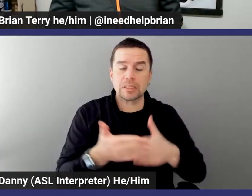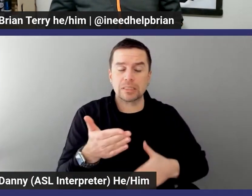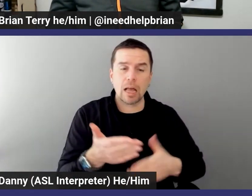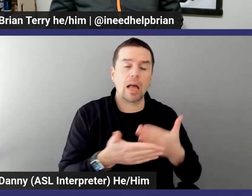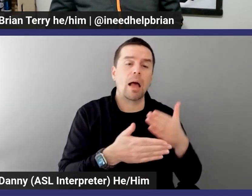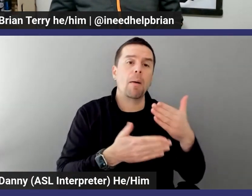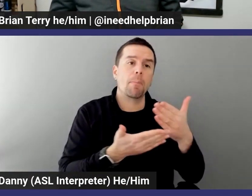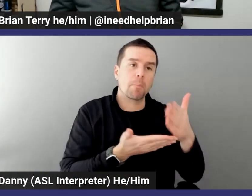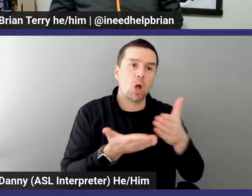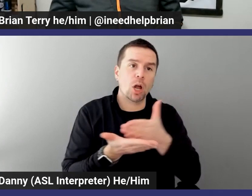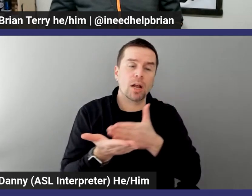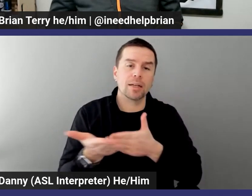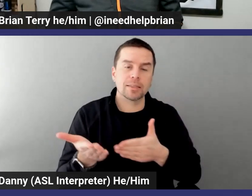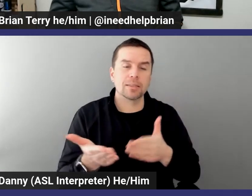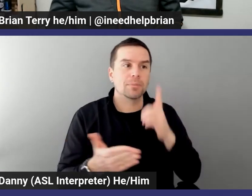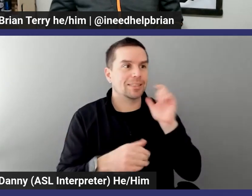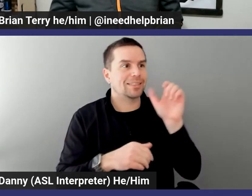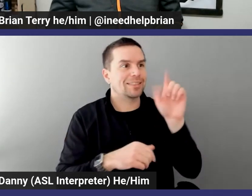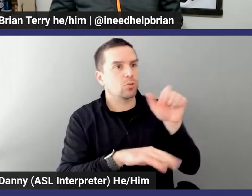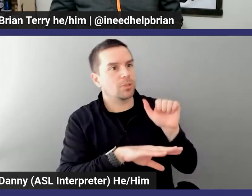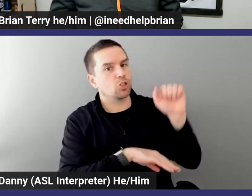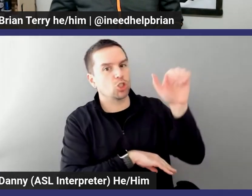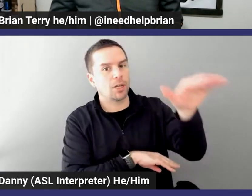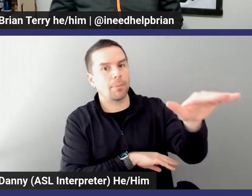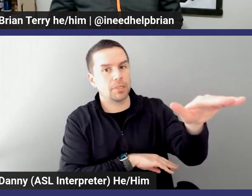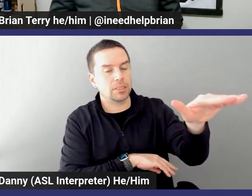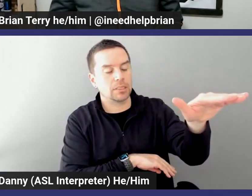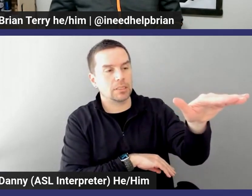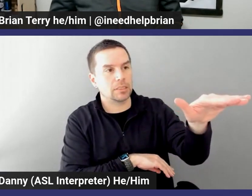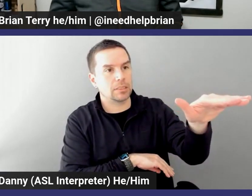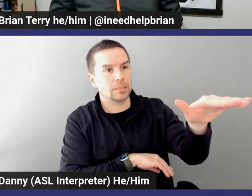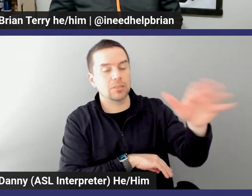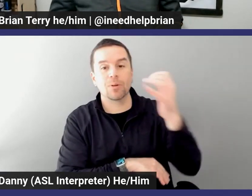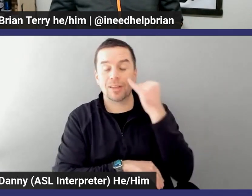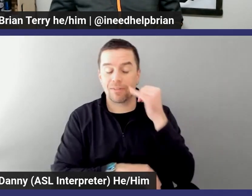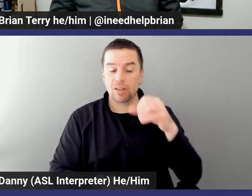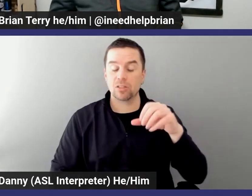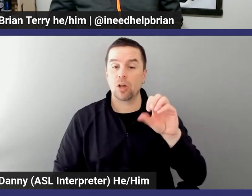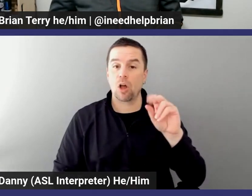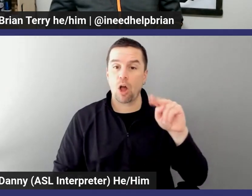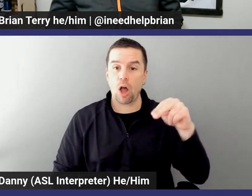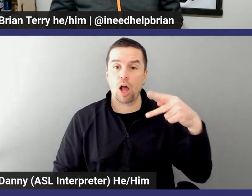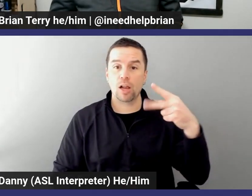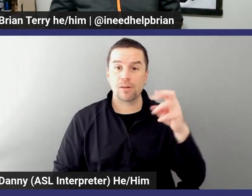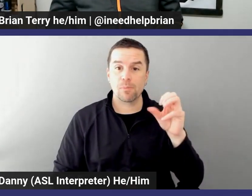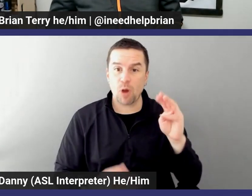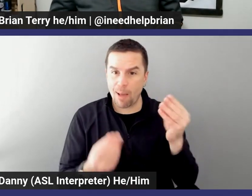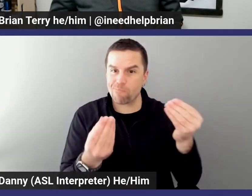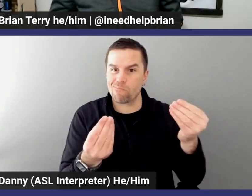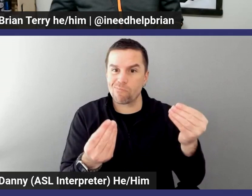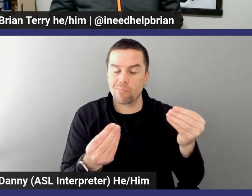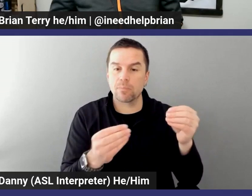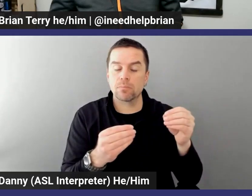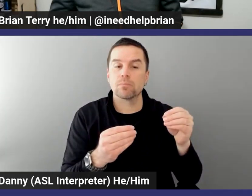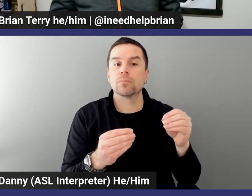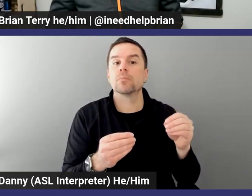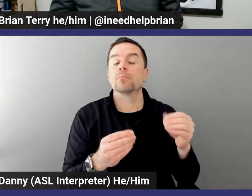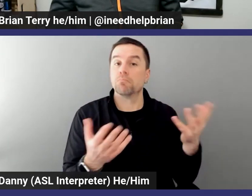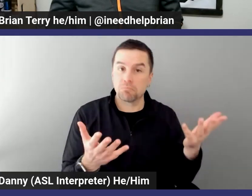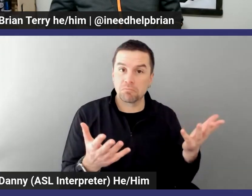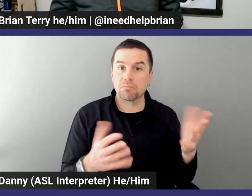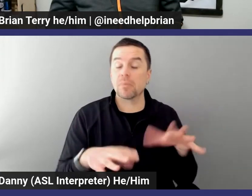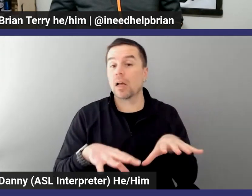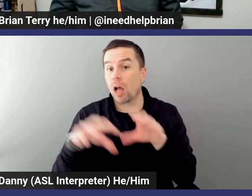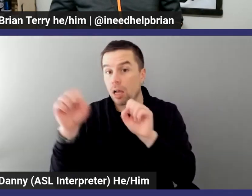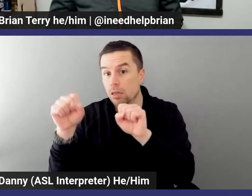needs to be shipped. If it is an on-prem deployment, if it is a cloud-hosted deployment, then you are looking at days, hours and days,